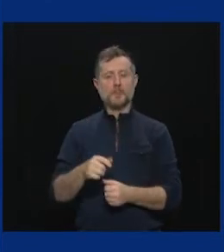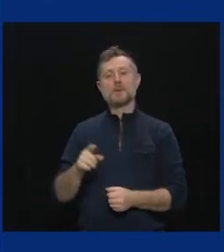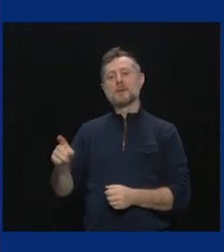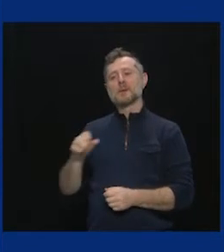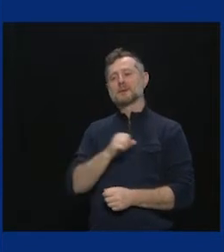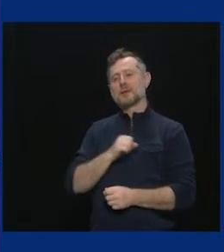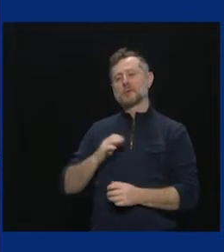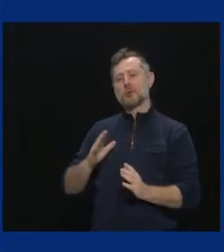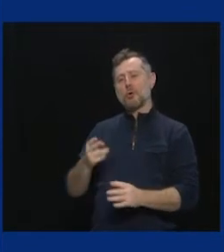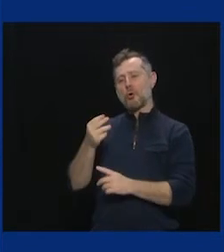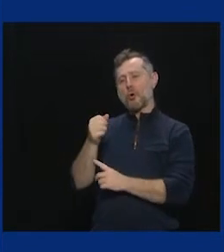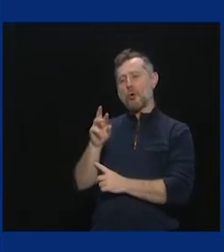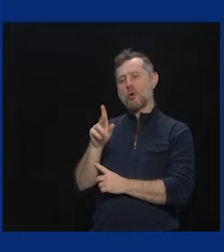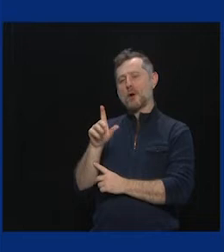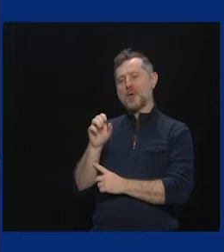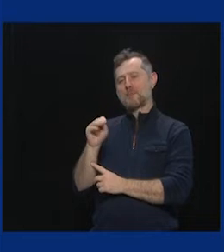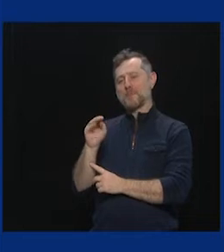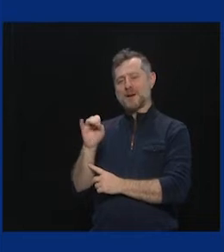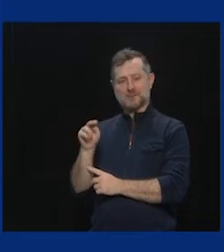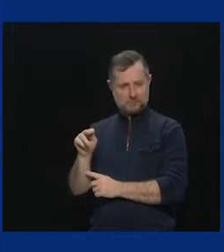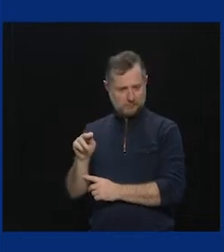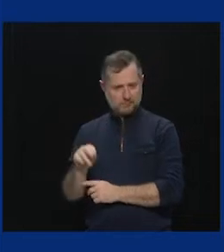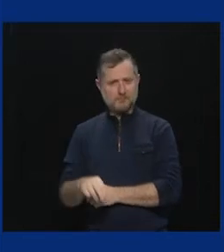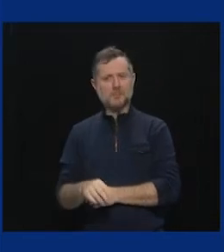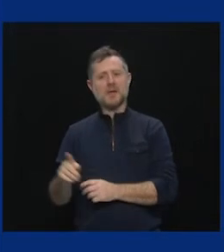Assemblymember Charles Fall,